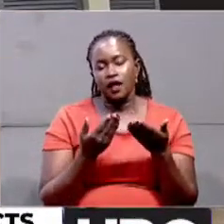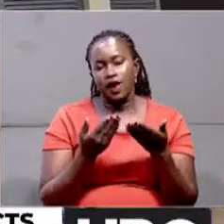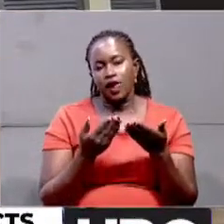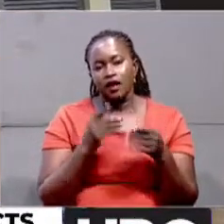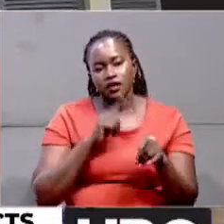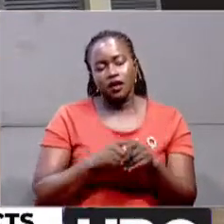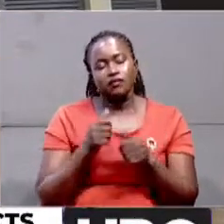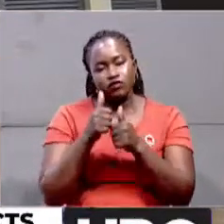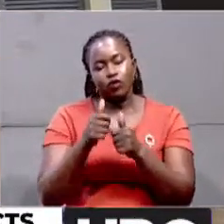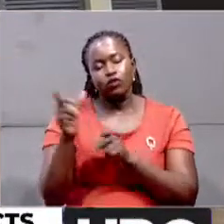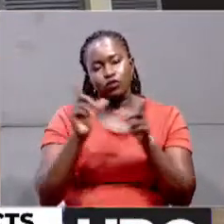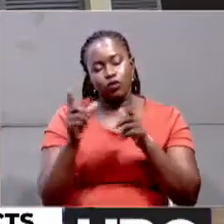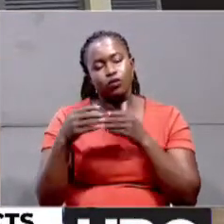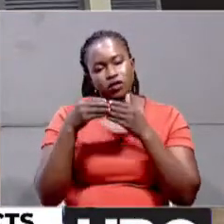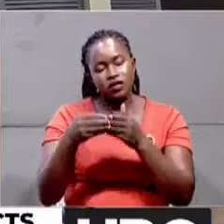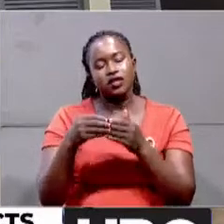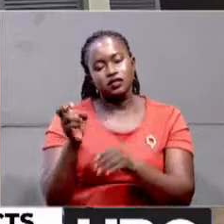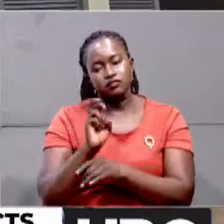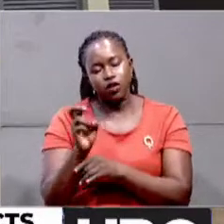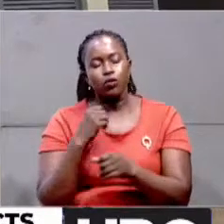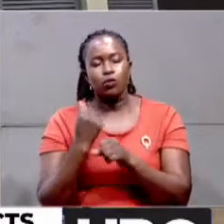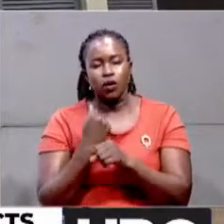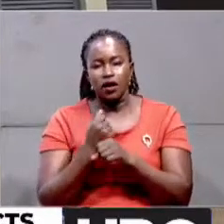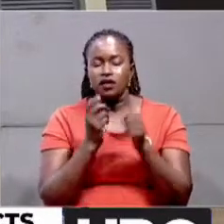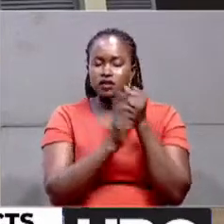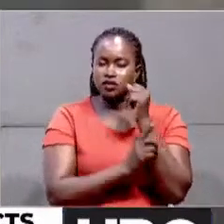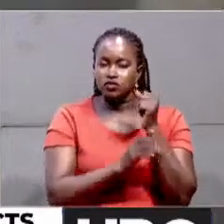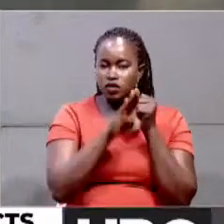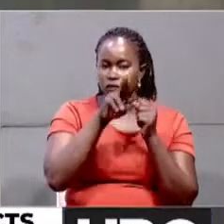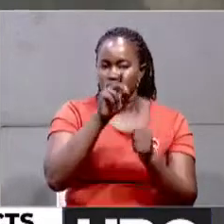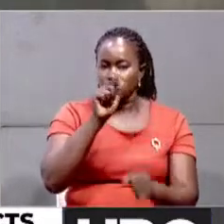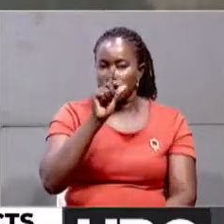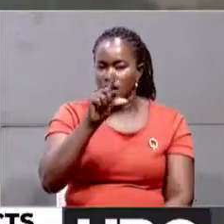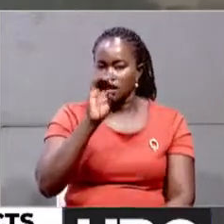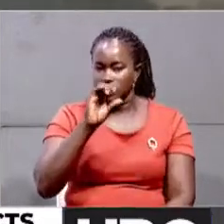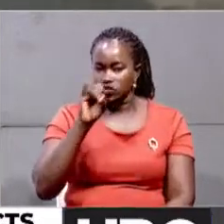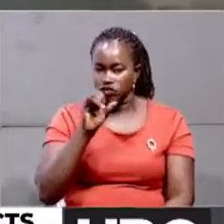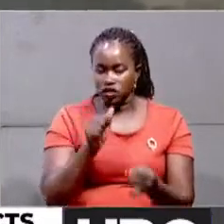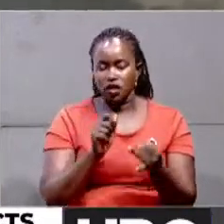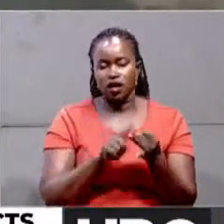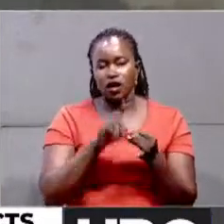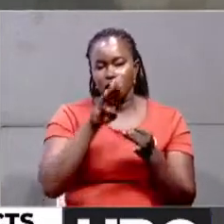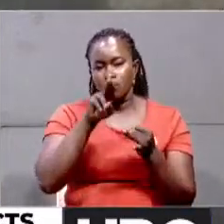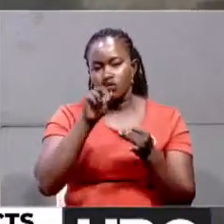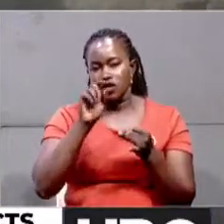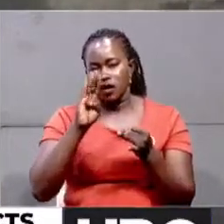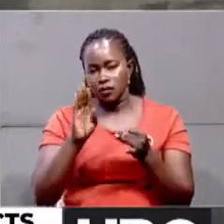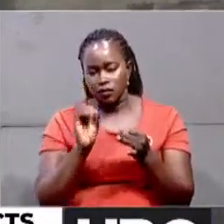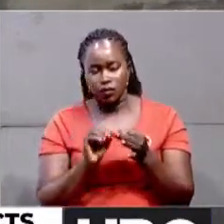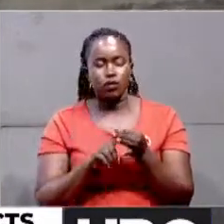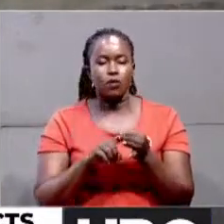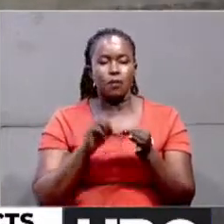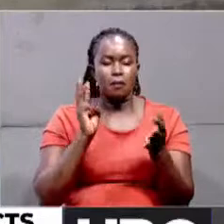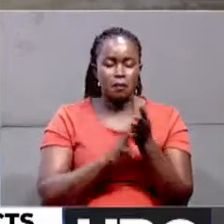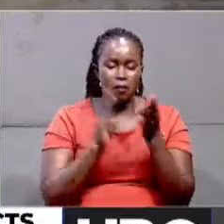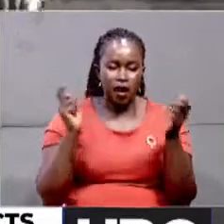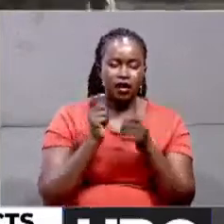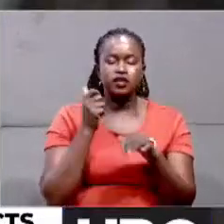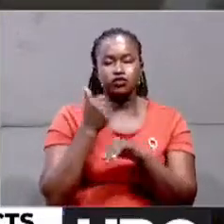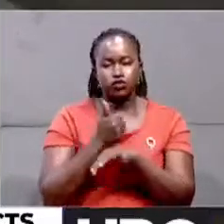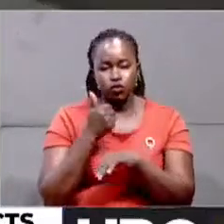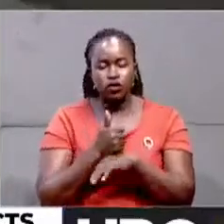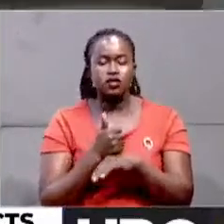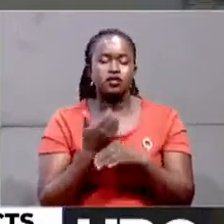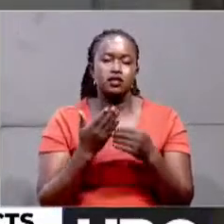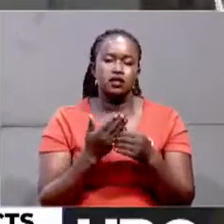company of the local leaders, inspected works in the district of Taleja, Butebo, Moroto, Mbali, and Soroti districts to